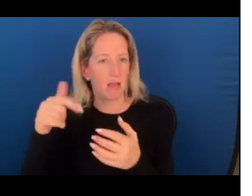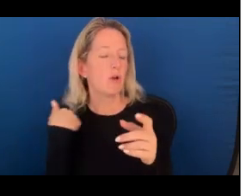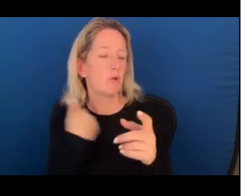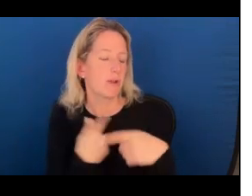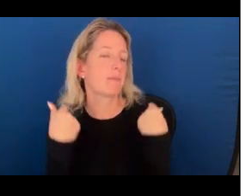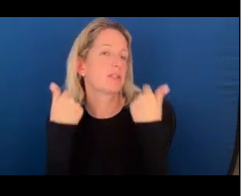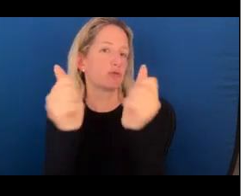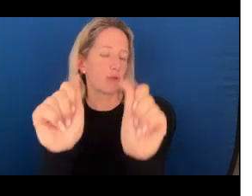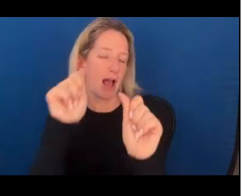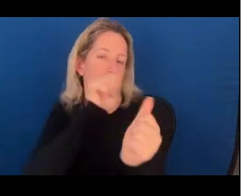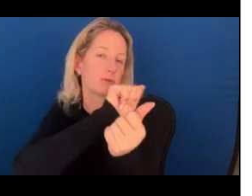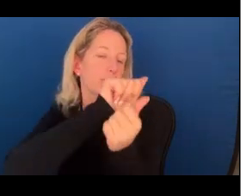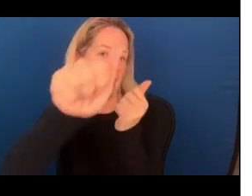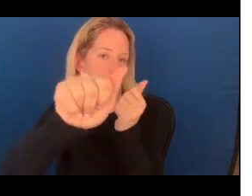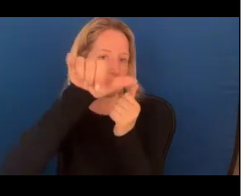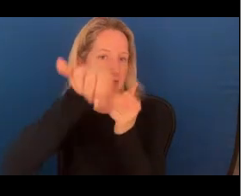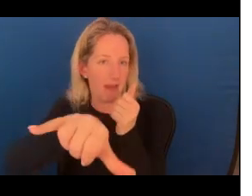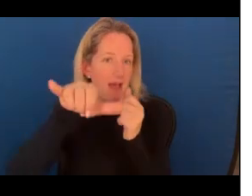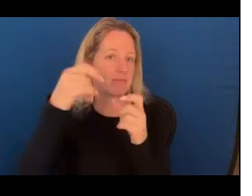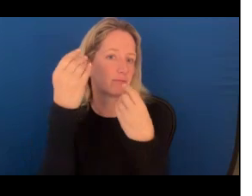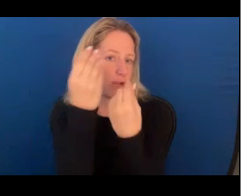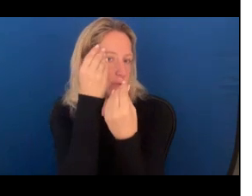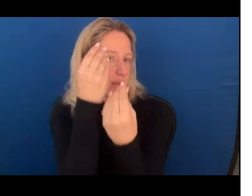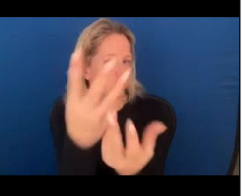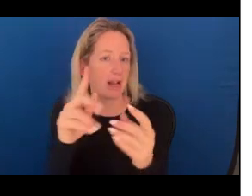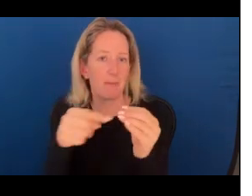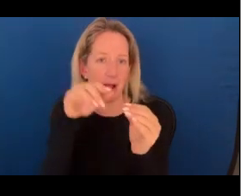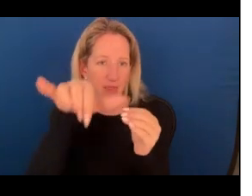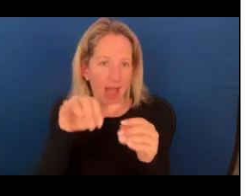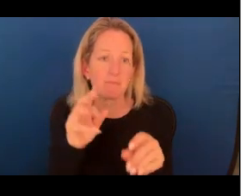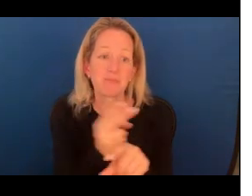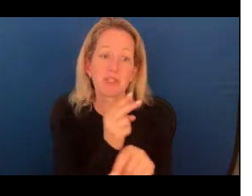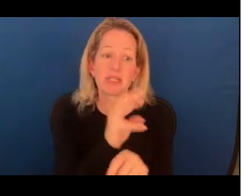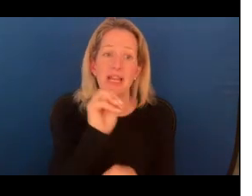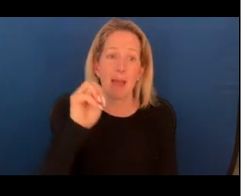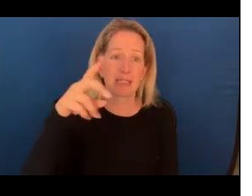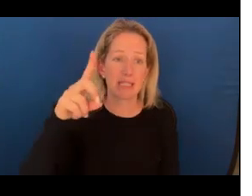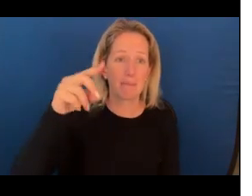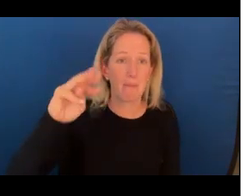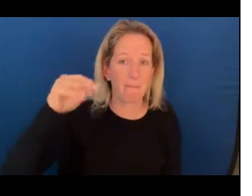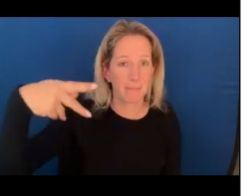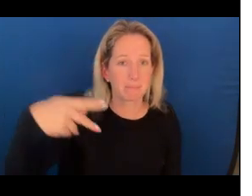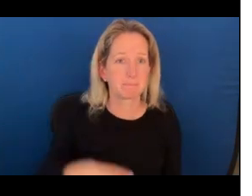educate people about. And we're using the MD map. Okay, next slide, please.